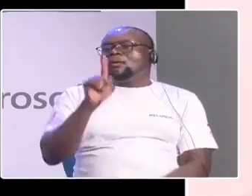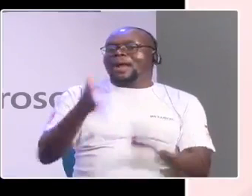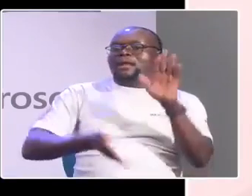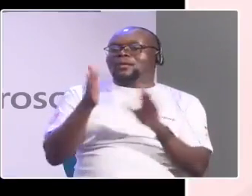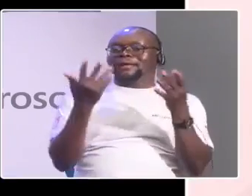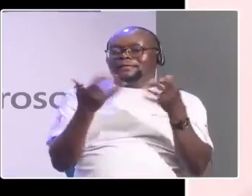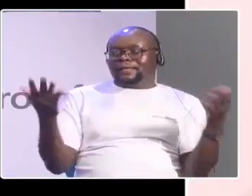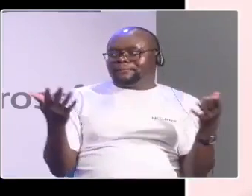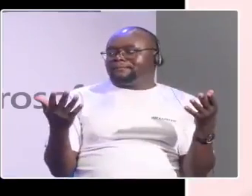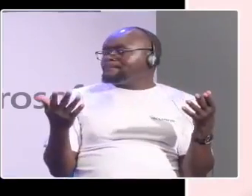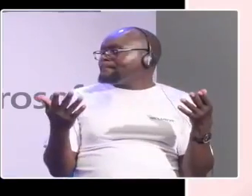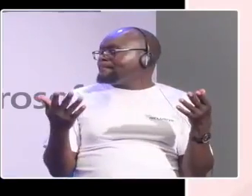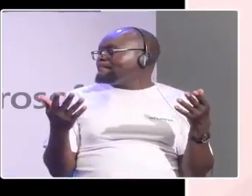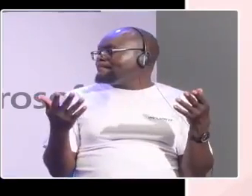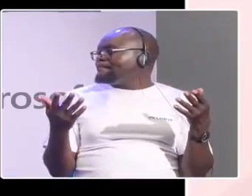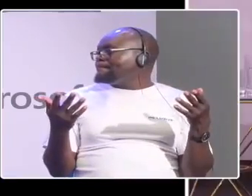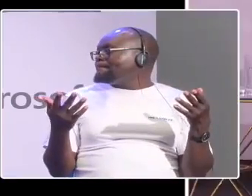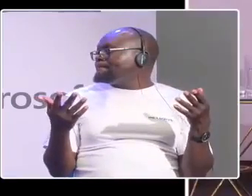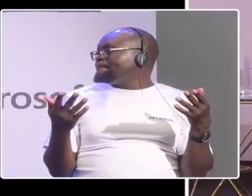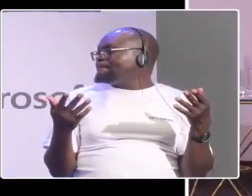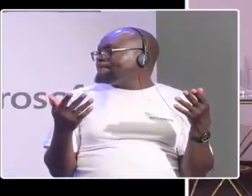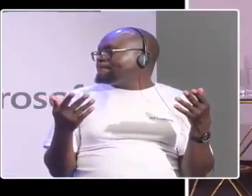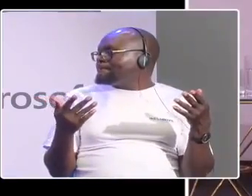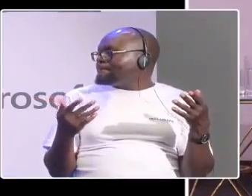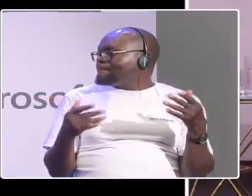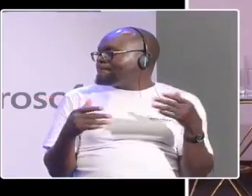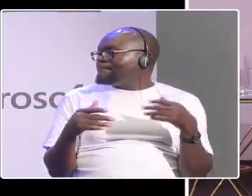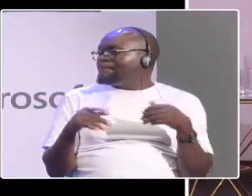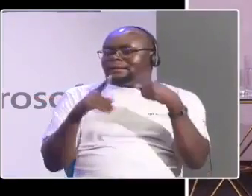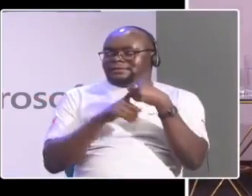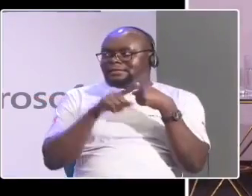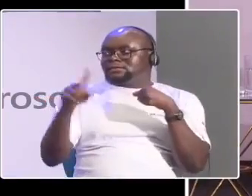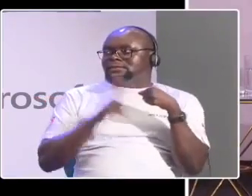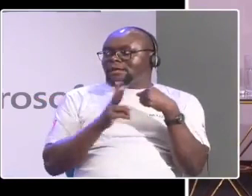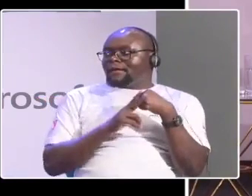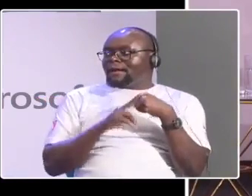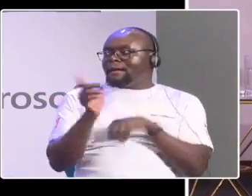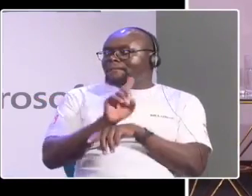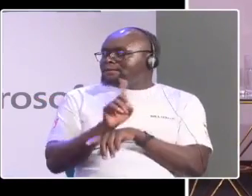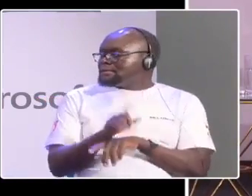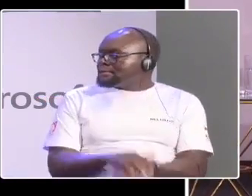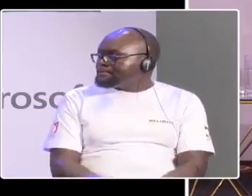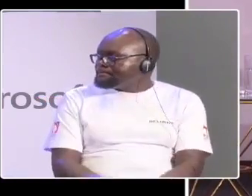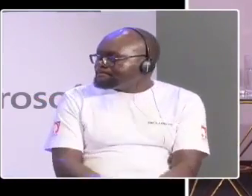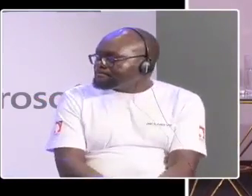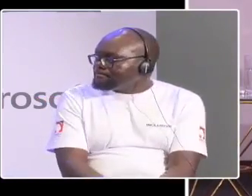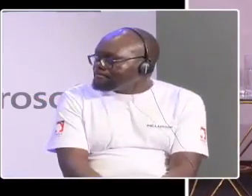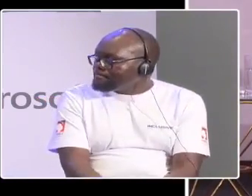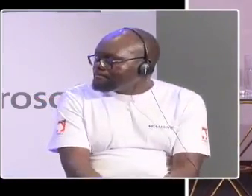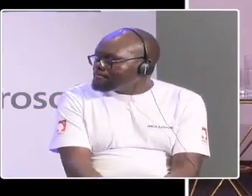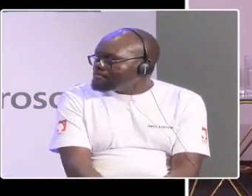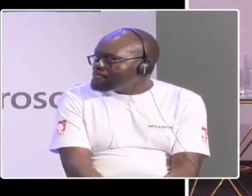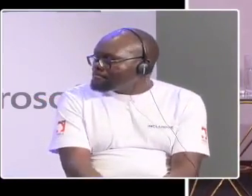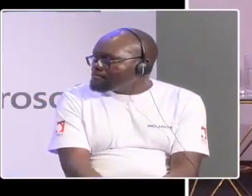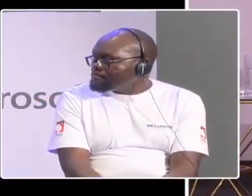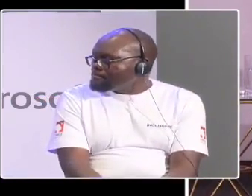thing, it's six. Okay. One quick comment. It's 6 or 7%. A few minutes, so maybe 30